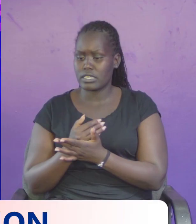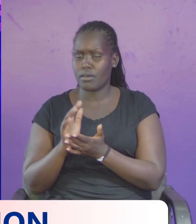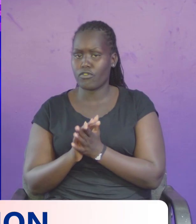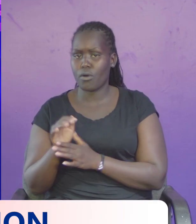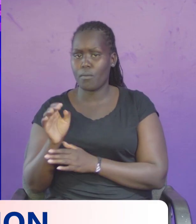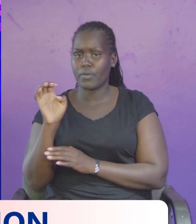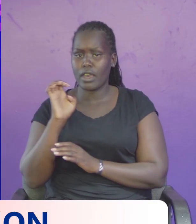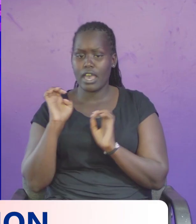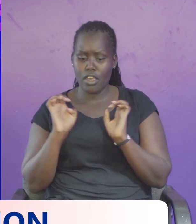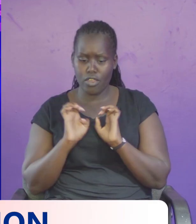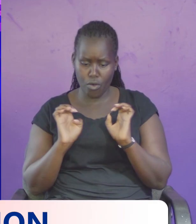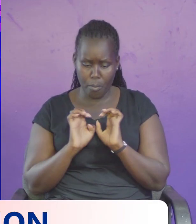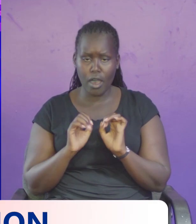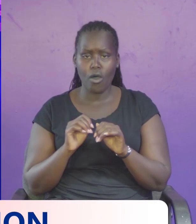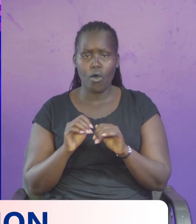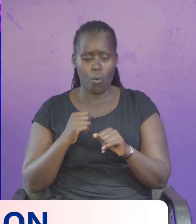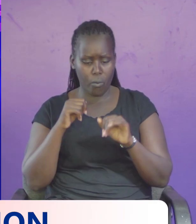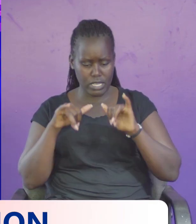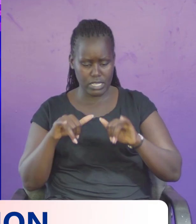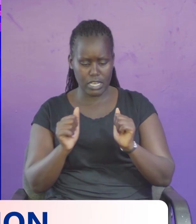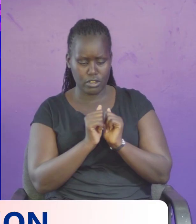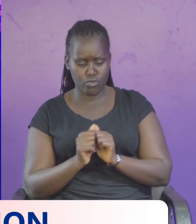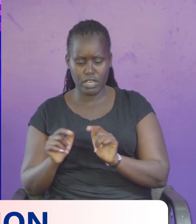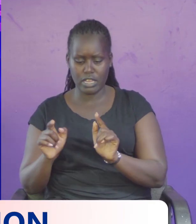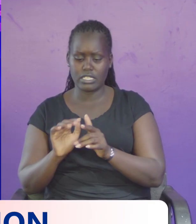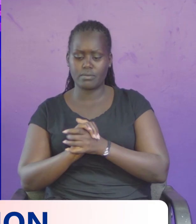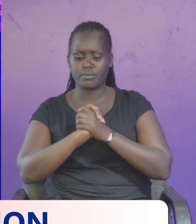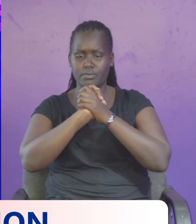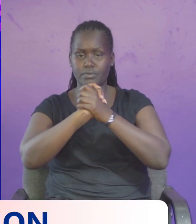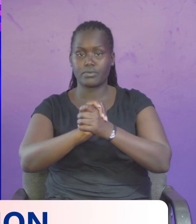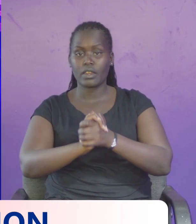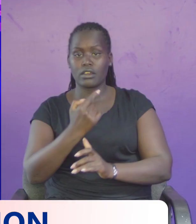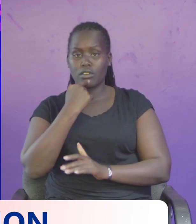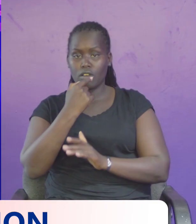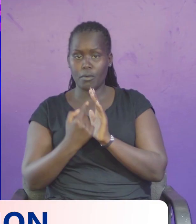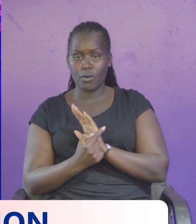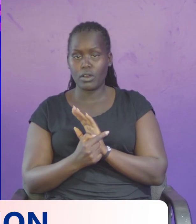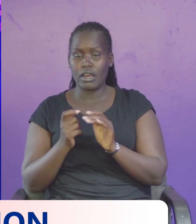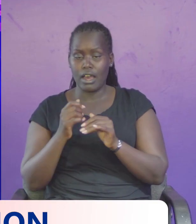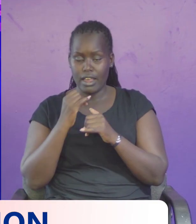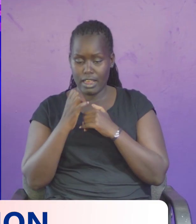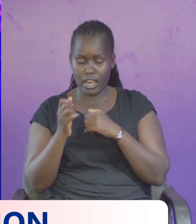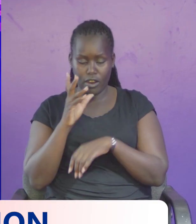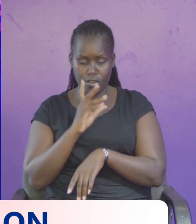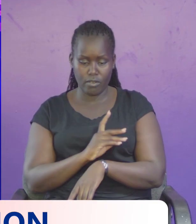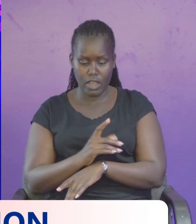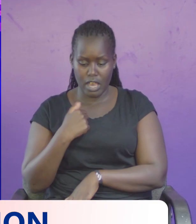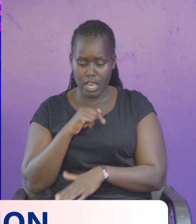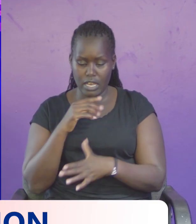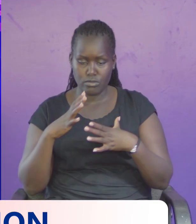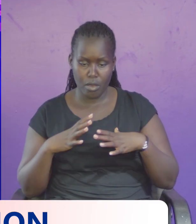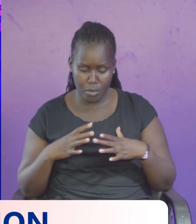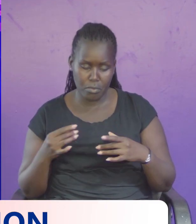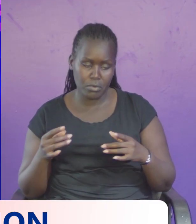we greet, we dwell together. Right. So that should tell you that at the end of the day, we are human